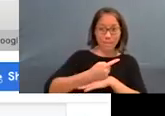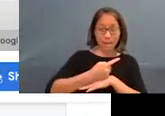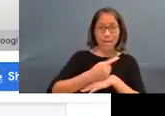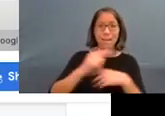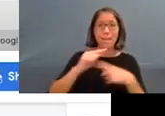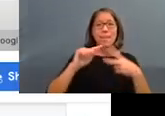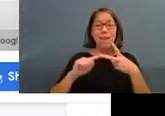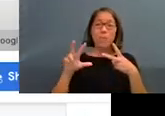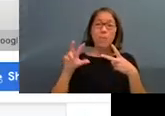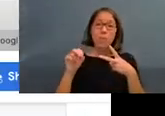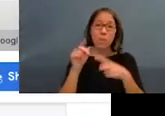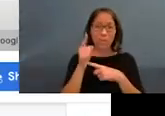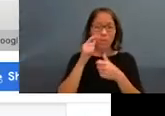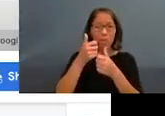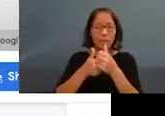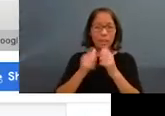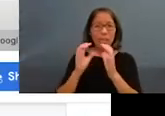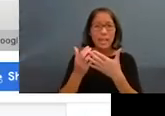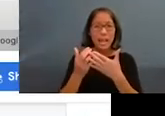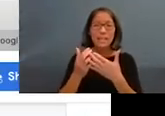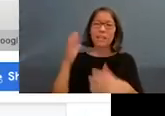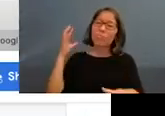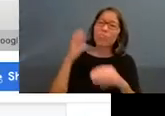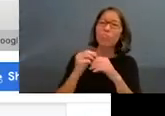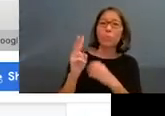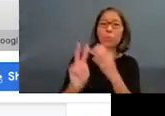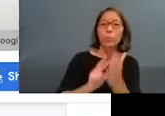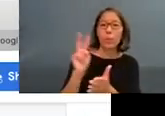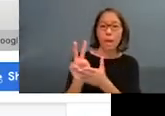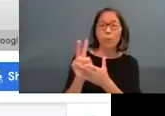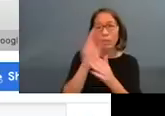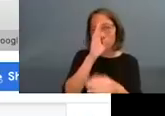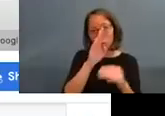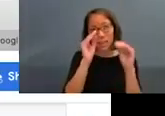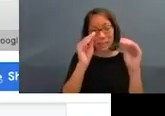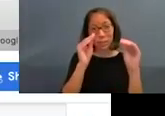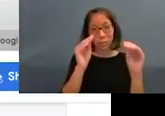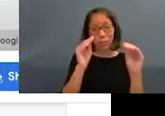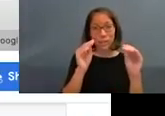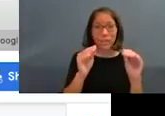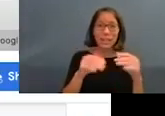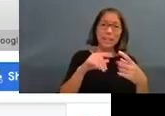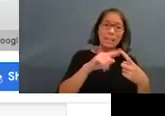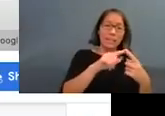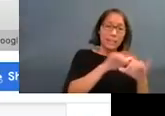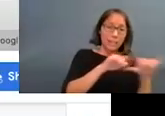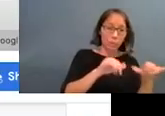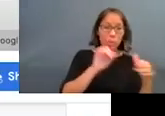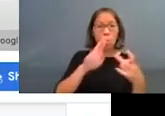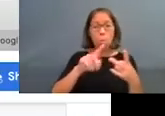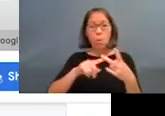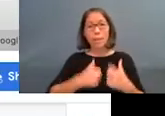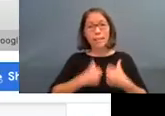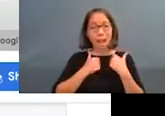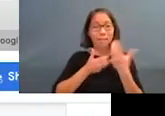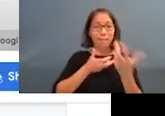30 minutes per course, which is a total of 2 hours of direct instruction, synchronous or live interaction